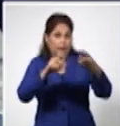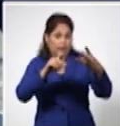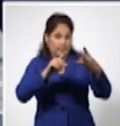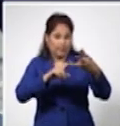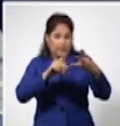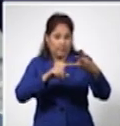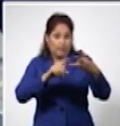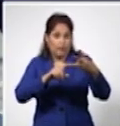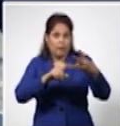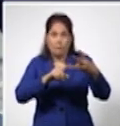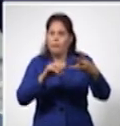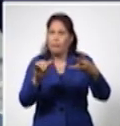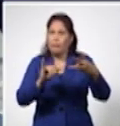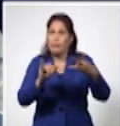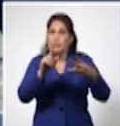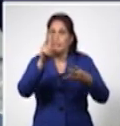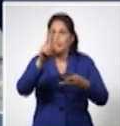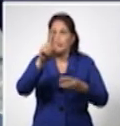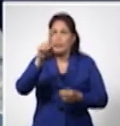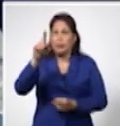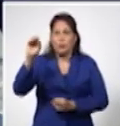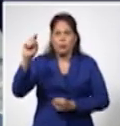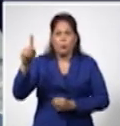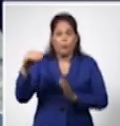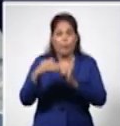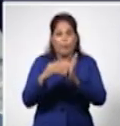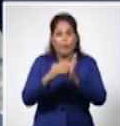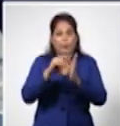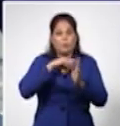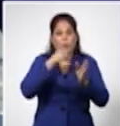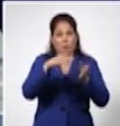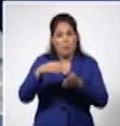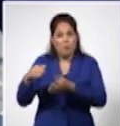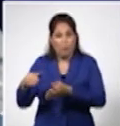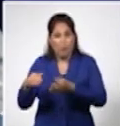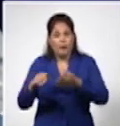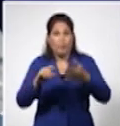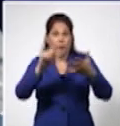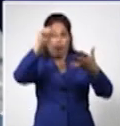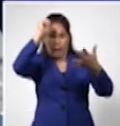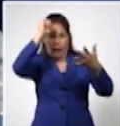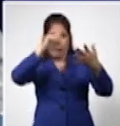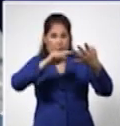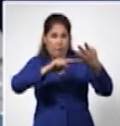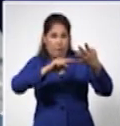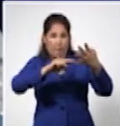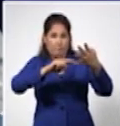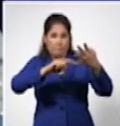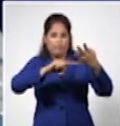45,257 deaths. These figures reflect how difficult it is to control the virus.